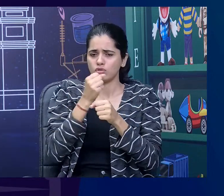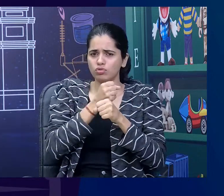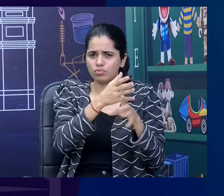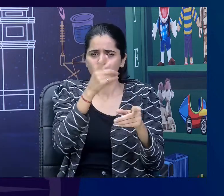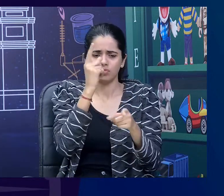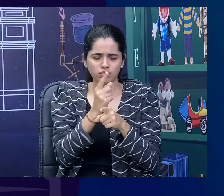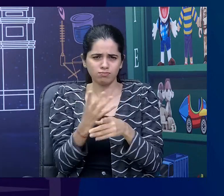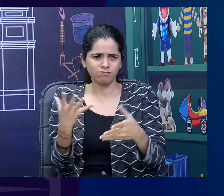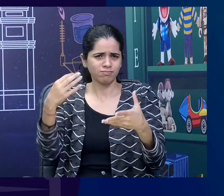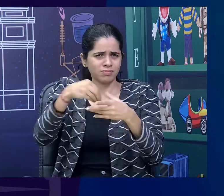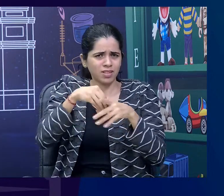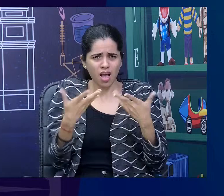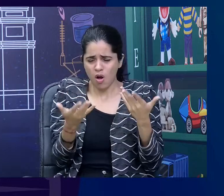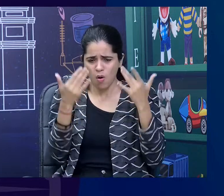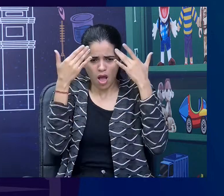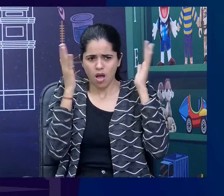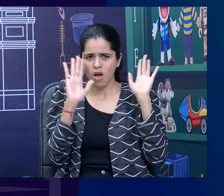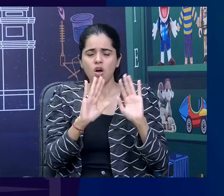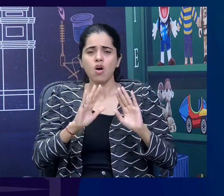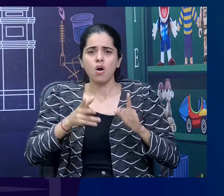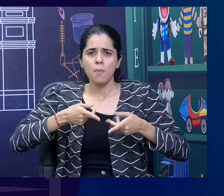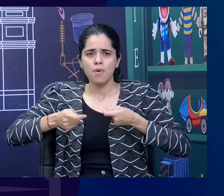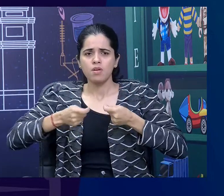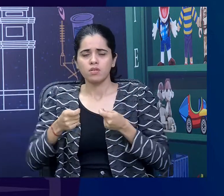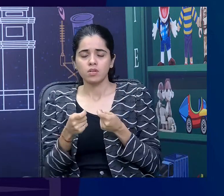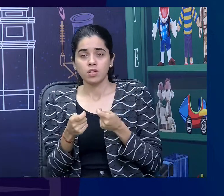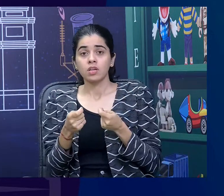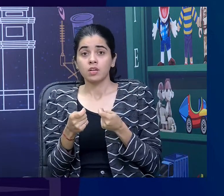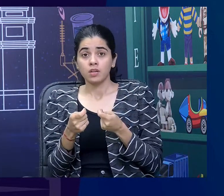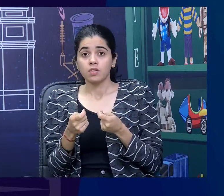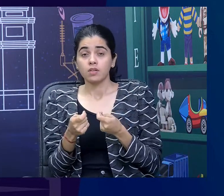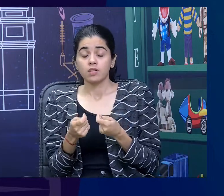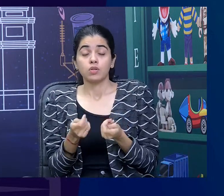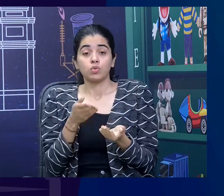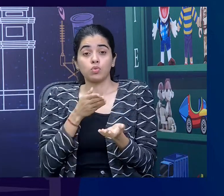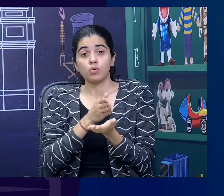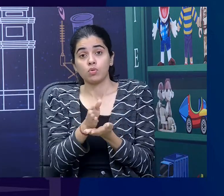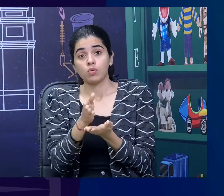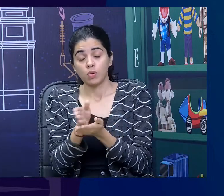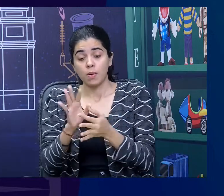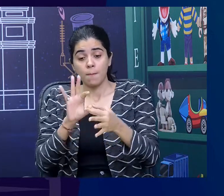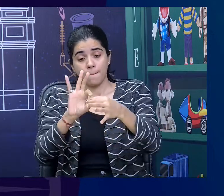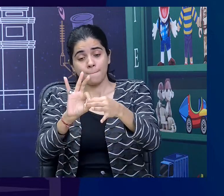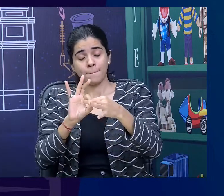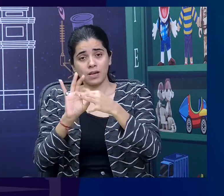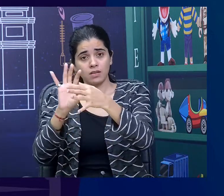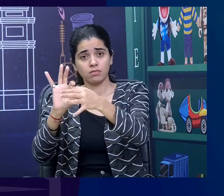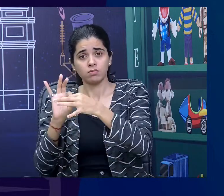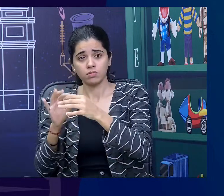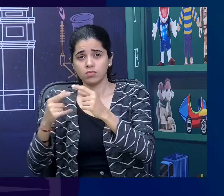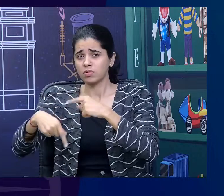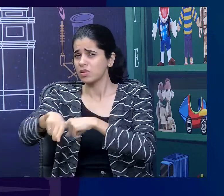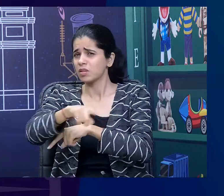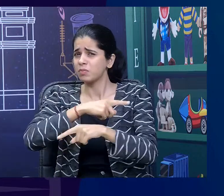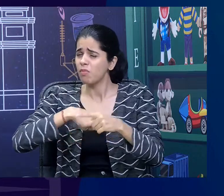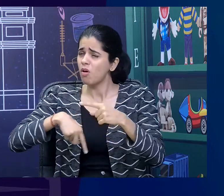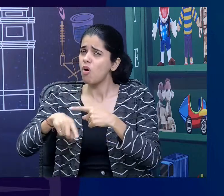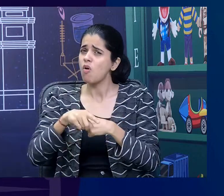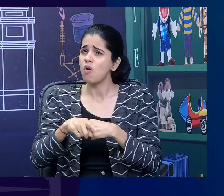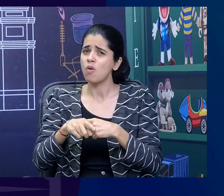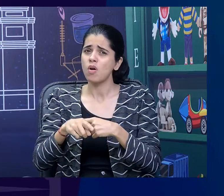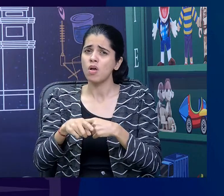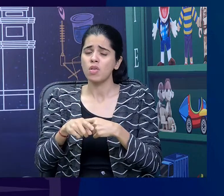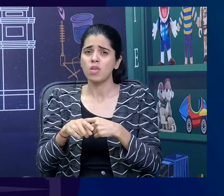their skill and strengths to reach out to a varied mass of students. No two children are alike in a classroom. They're